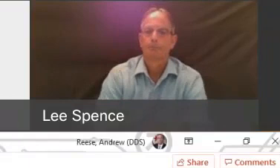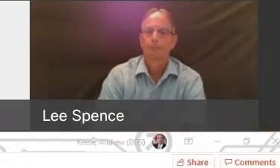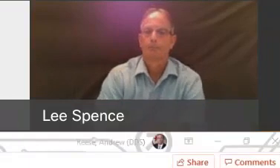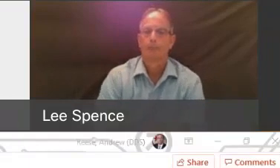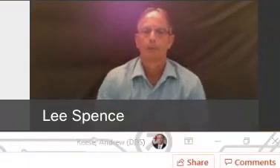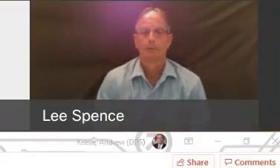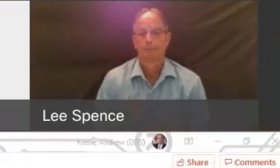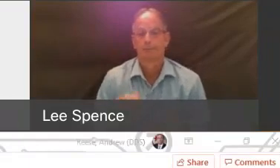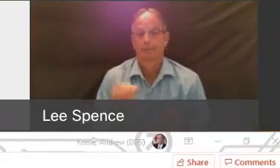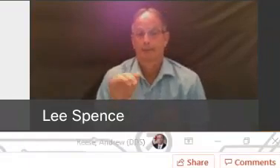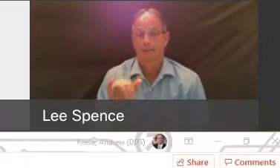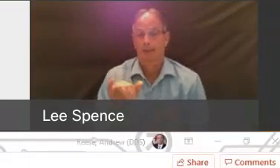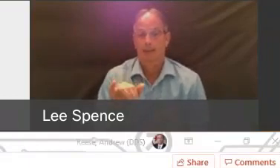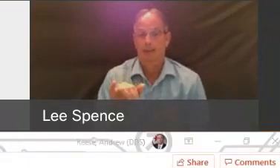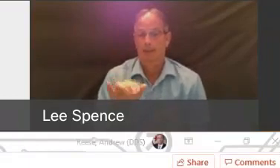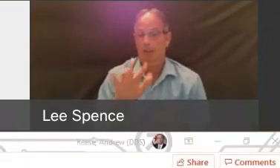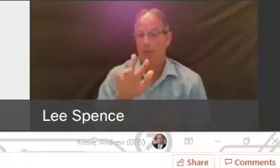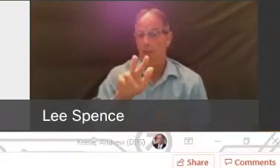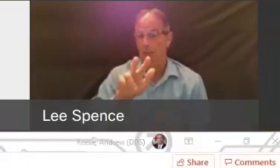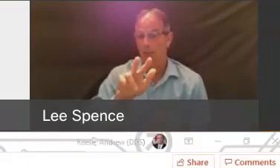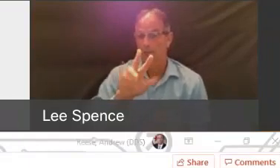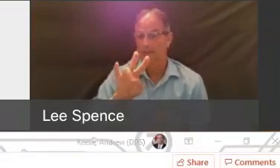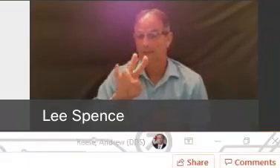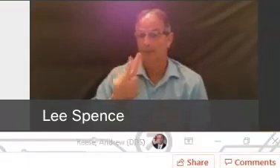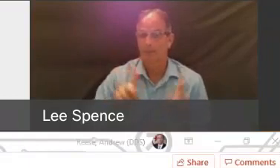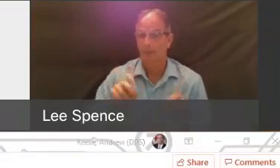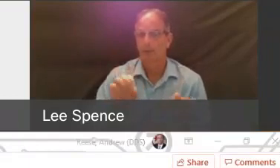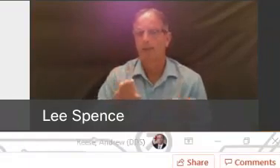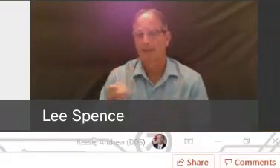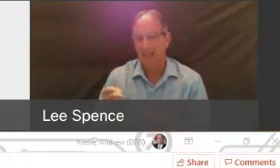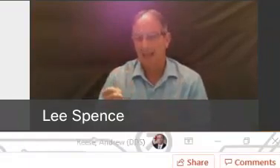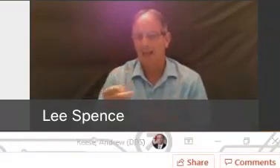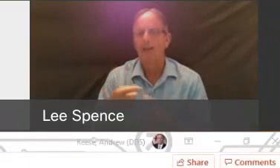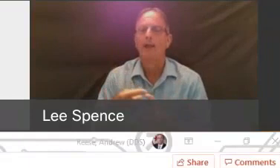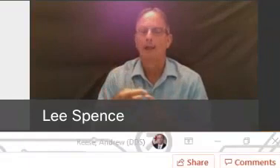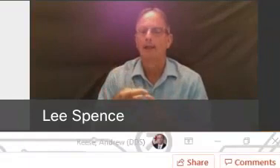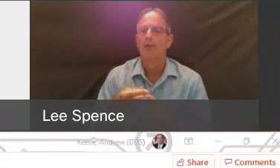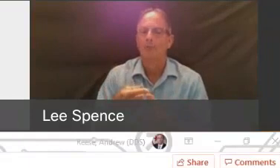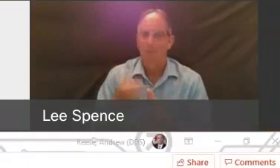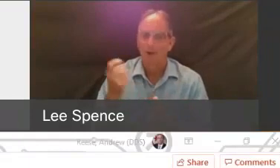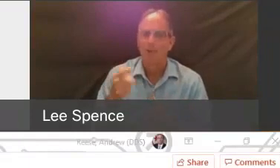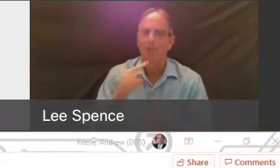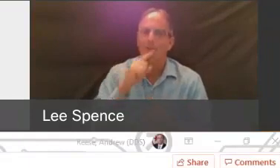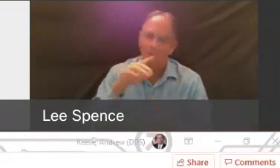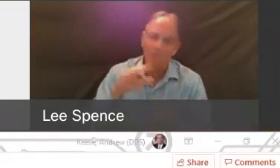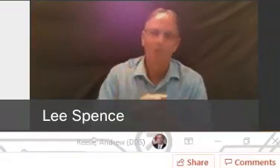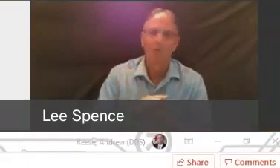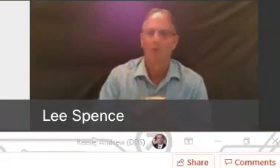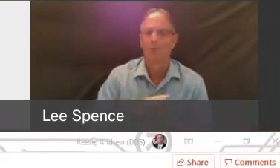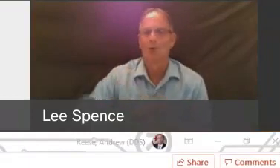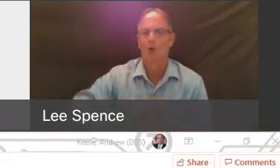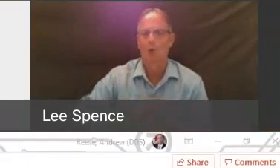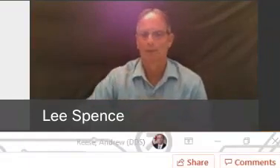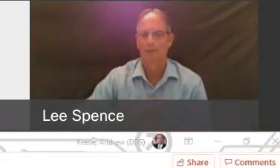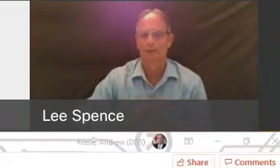Which is 37 people who have died from confirmed COVID related deaths, the most recent